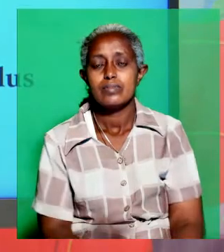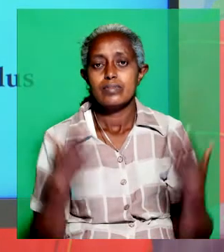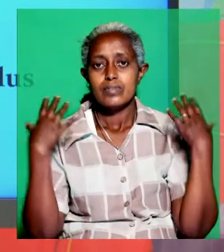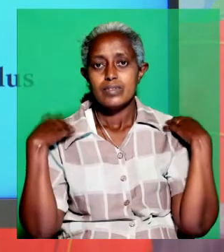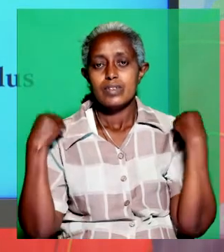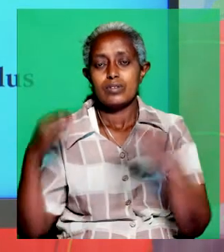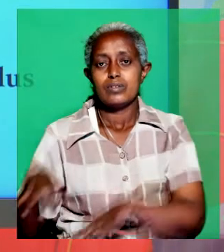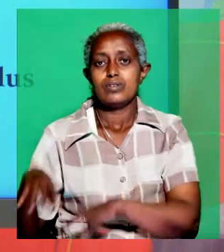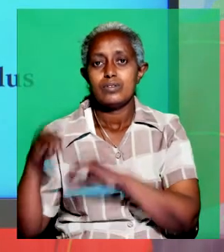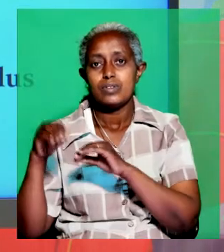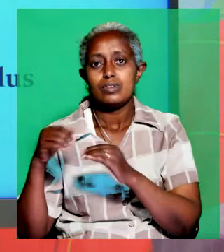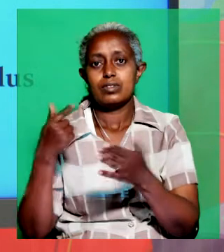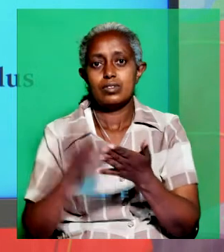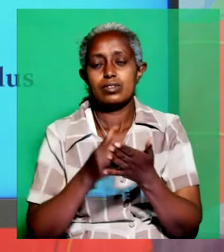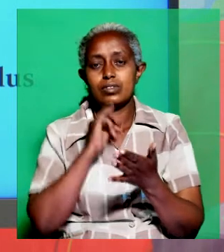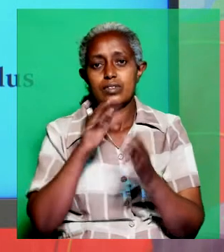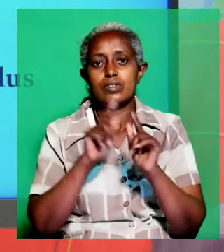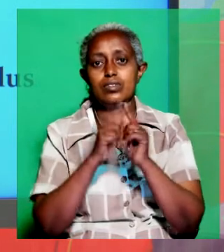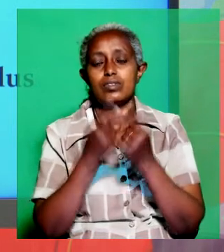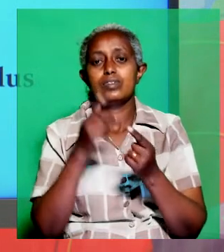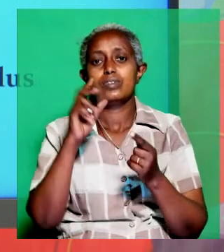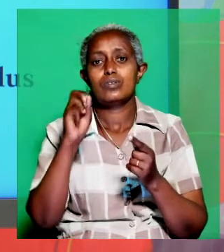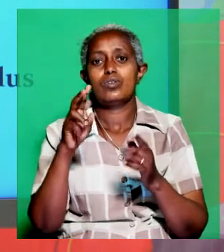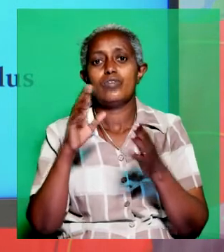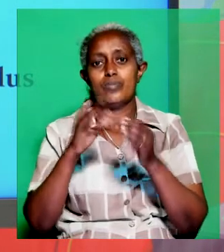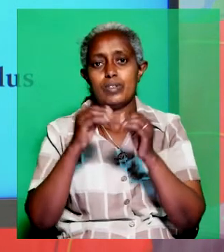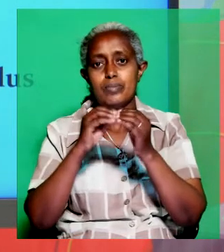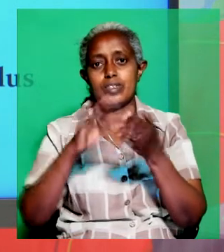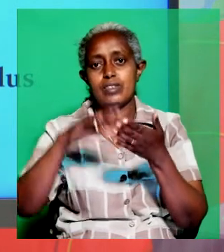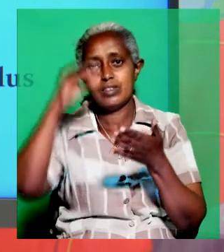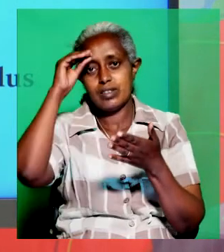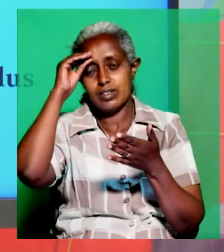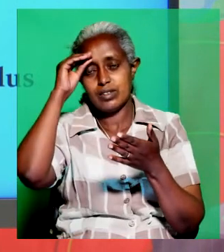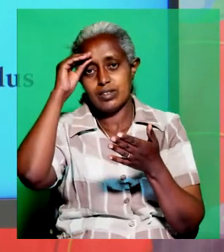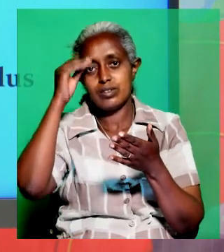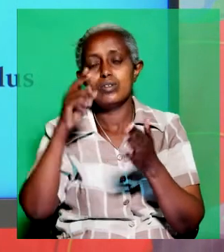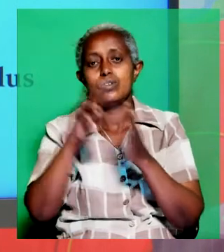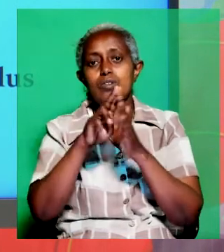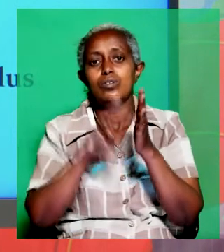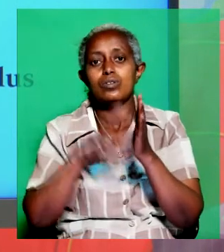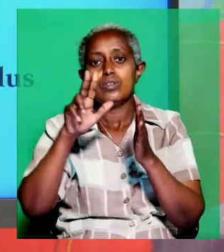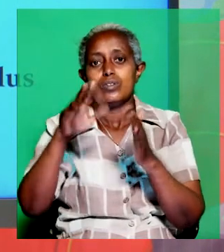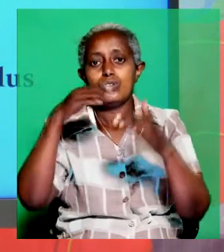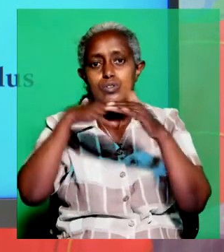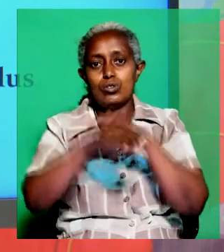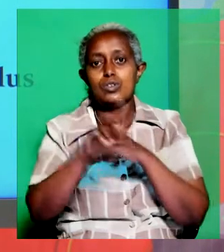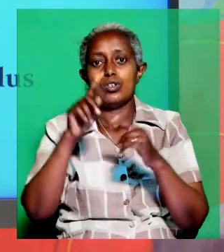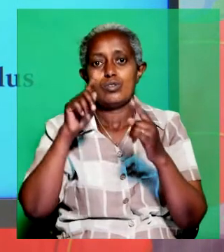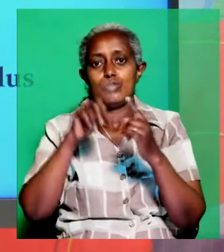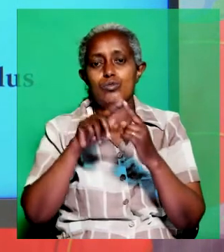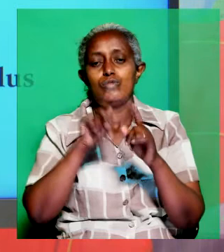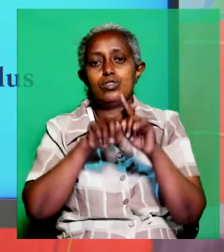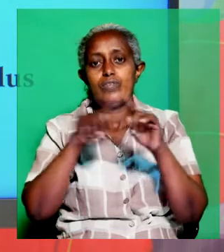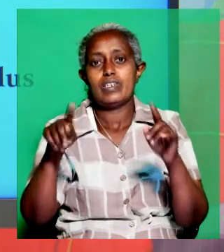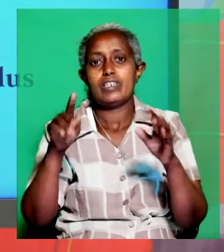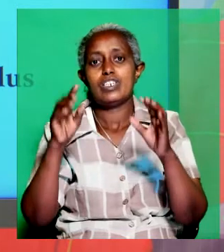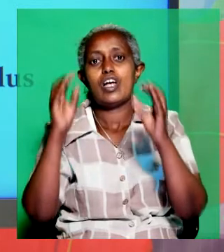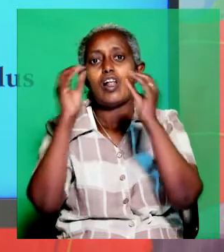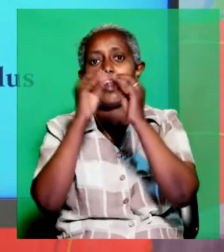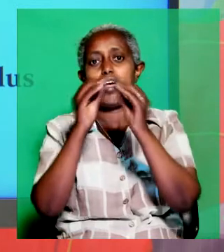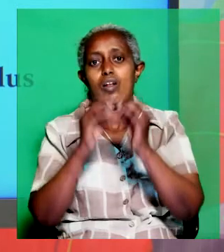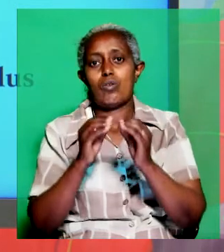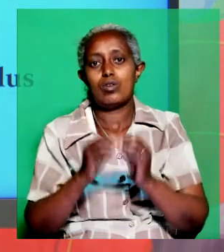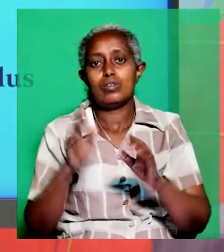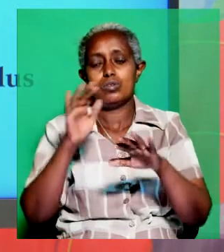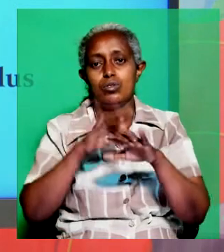Hello dear students, this is grade 12 mathematics lesson on unit 3, introduction to differential calculus.